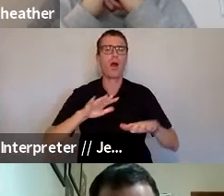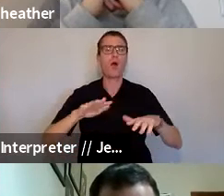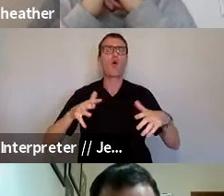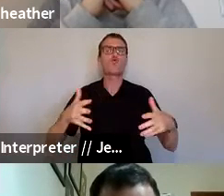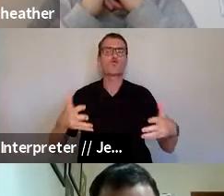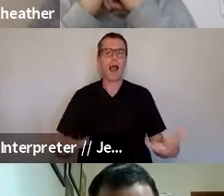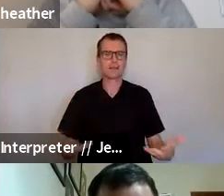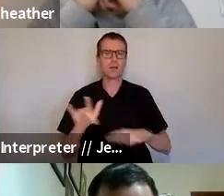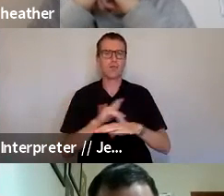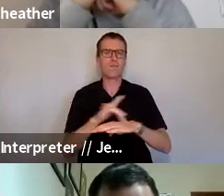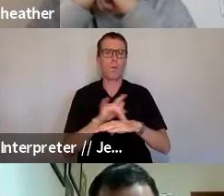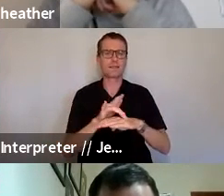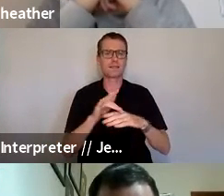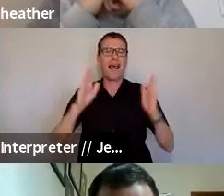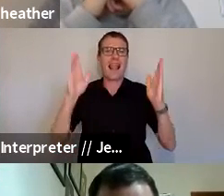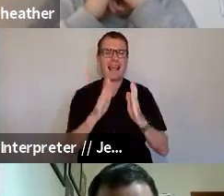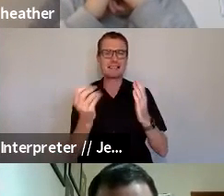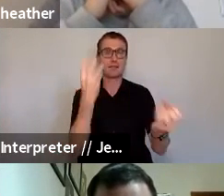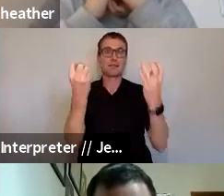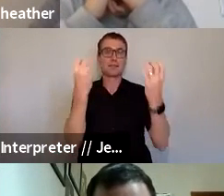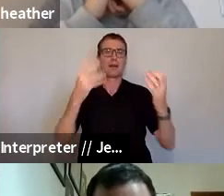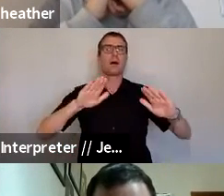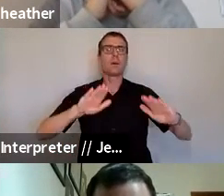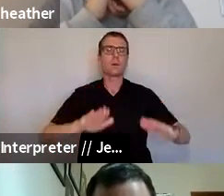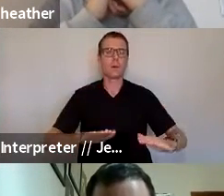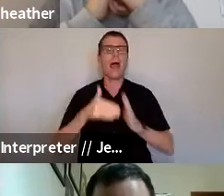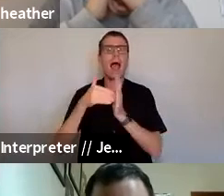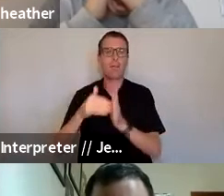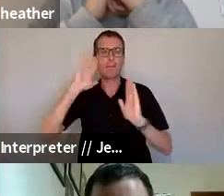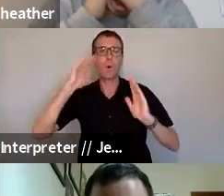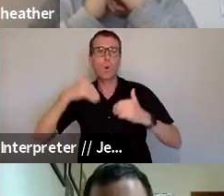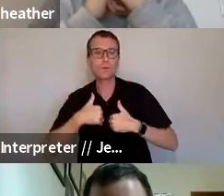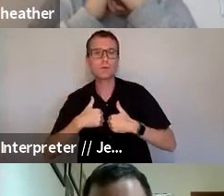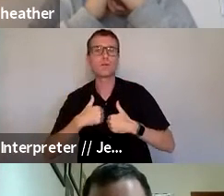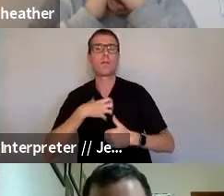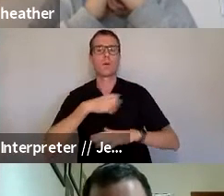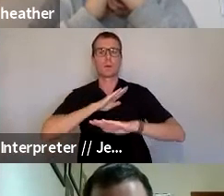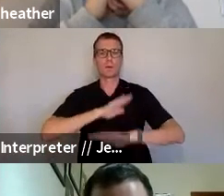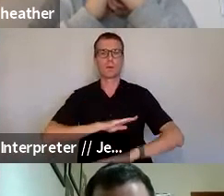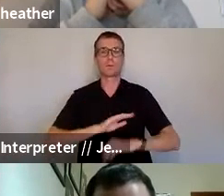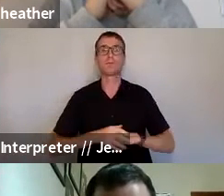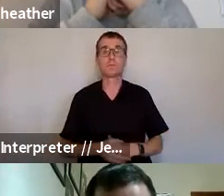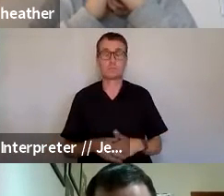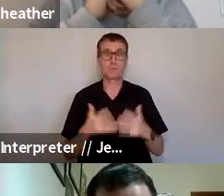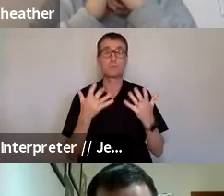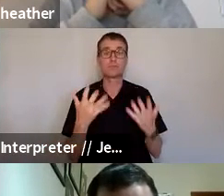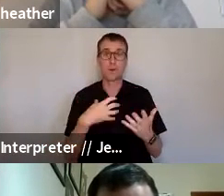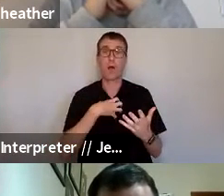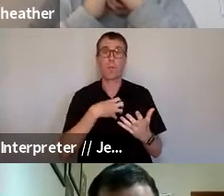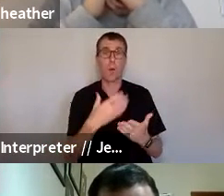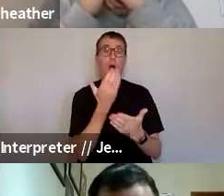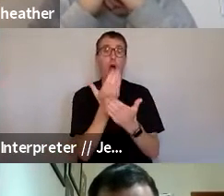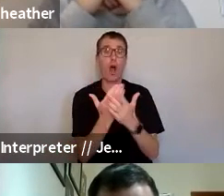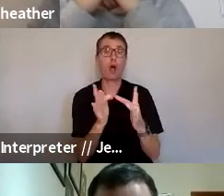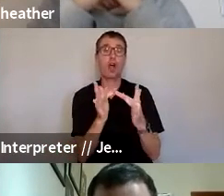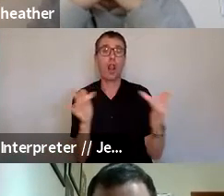well. One of the positives out of where we are now, with everything that is going online, has been I've been able